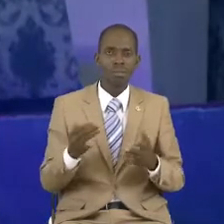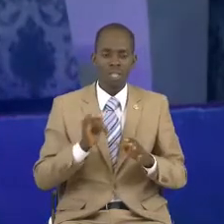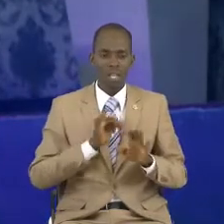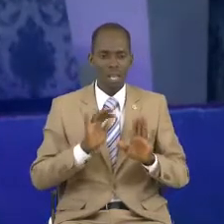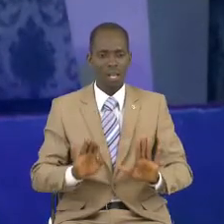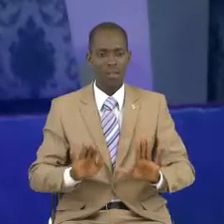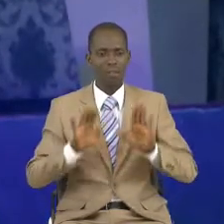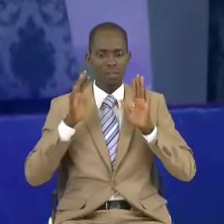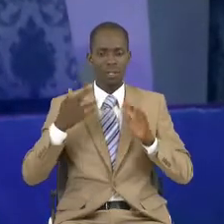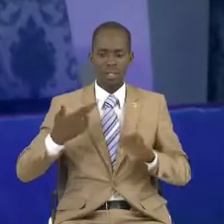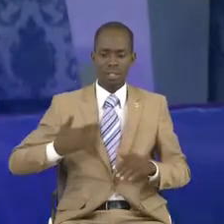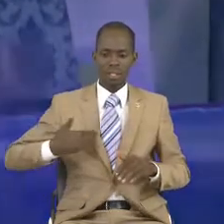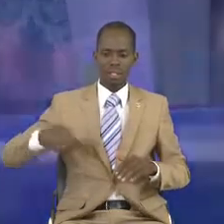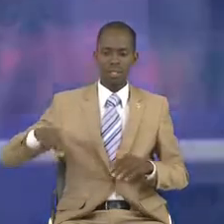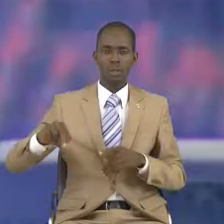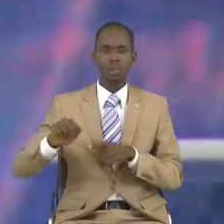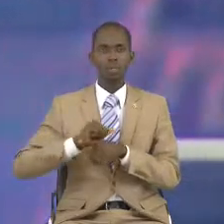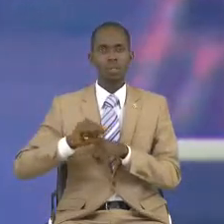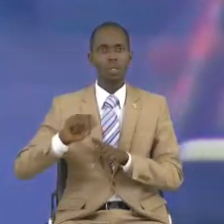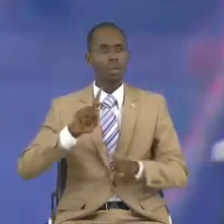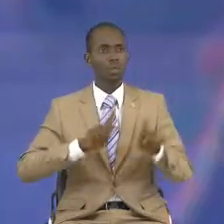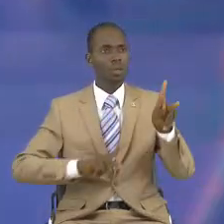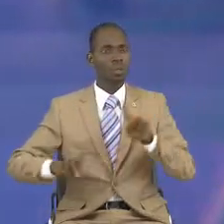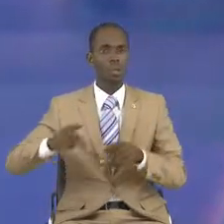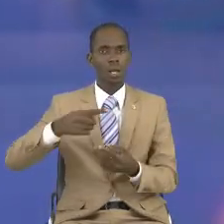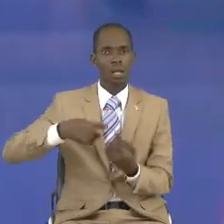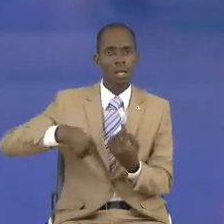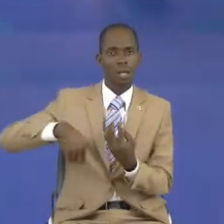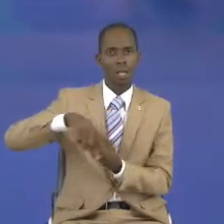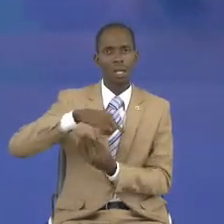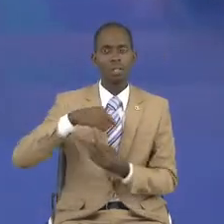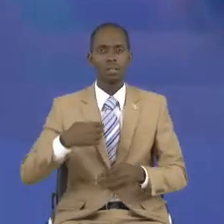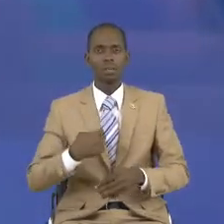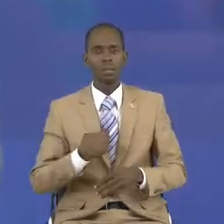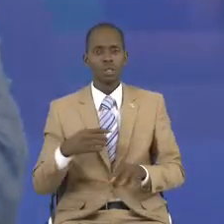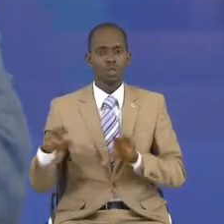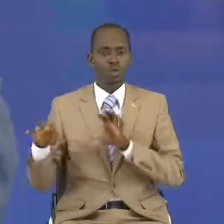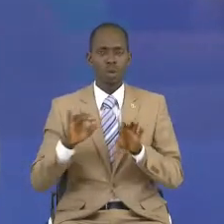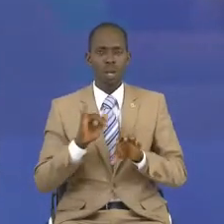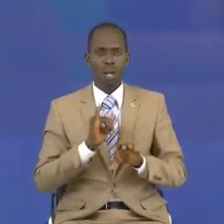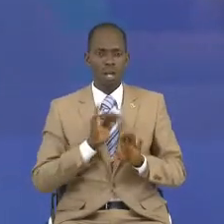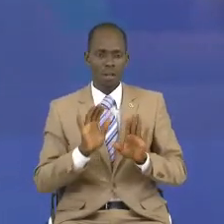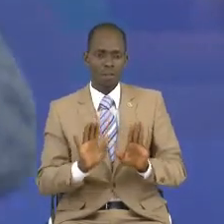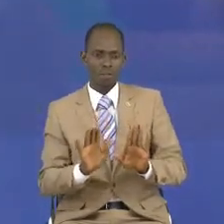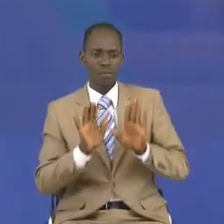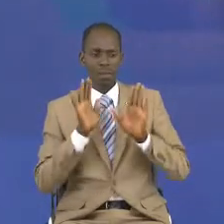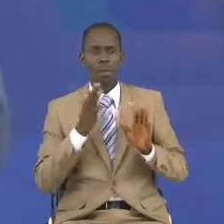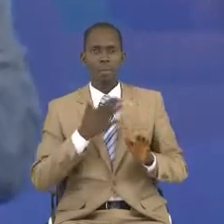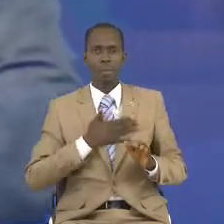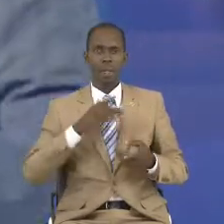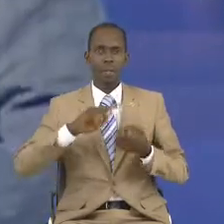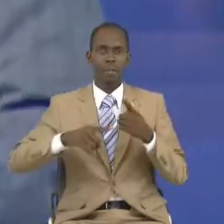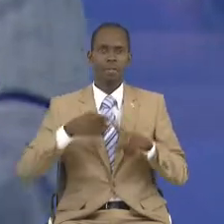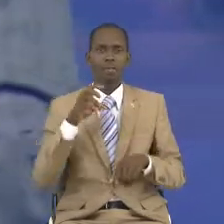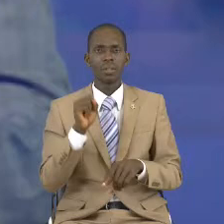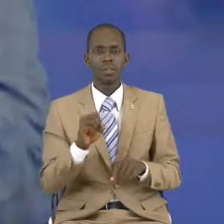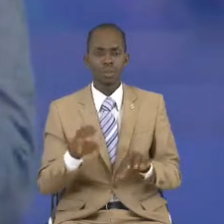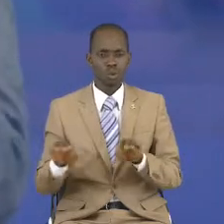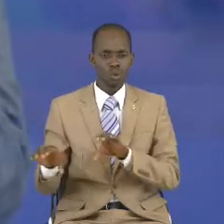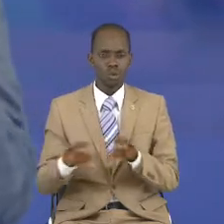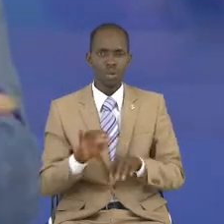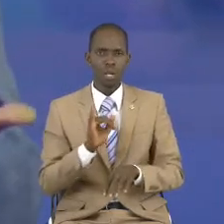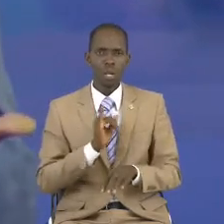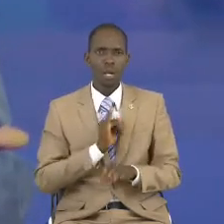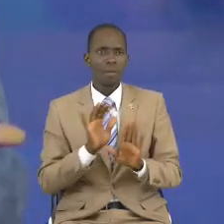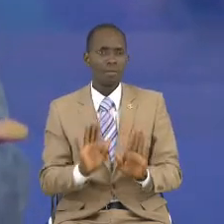people around me do i fear my friends do i fear the